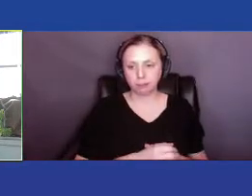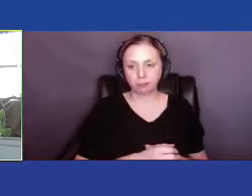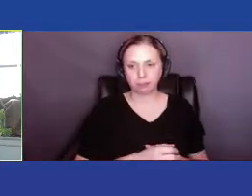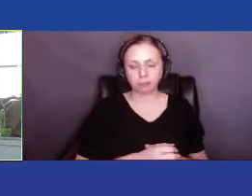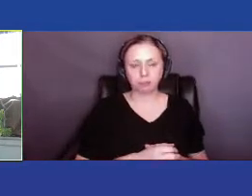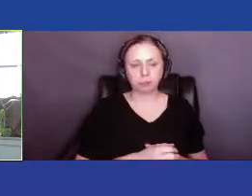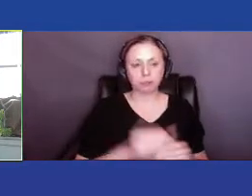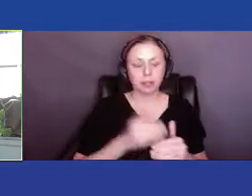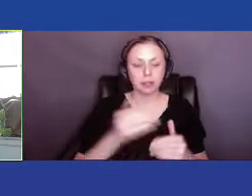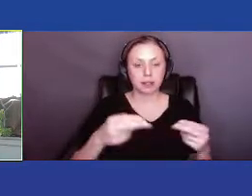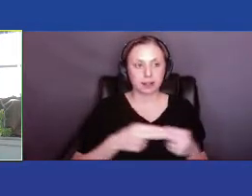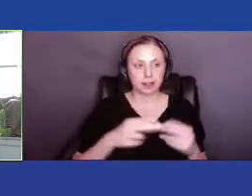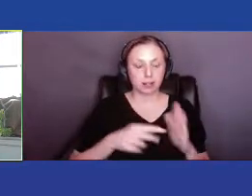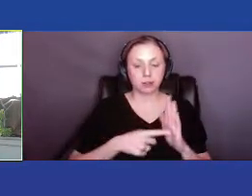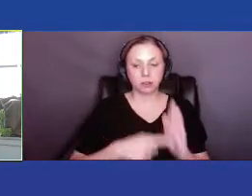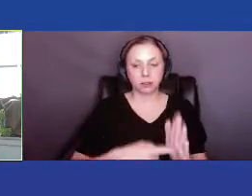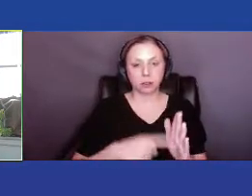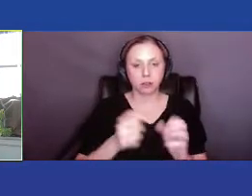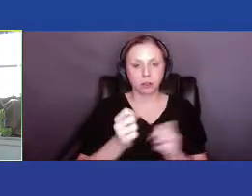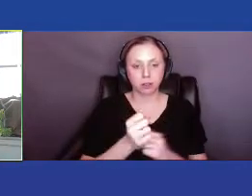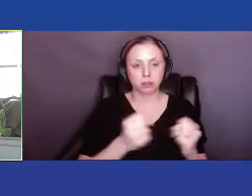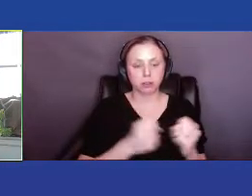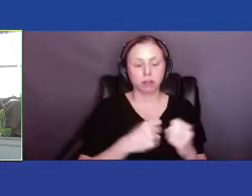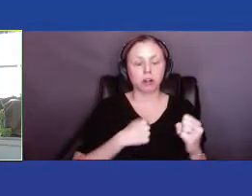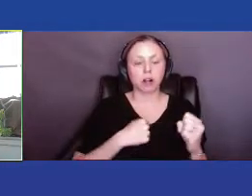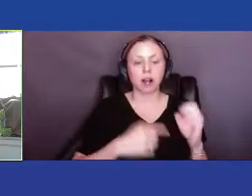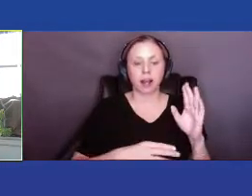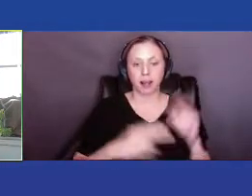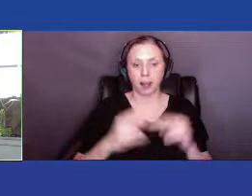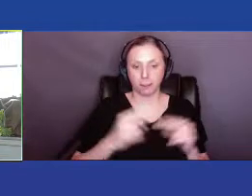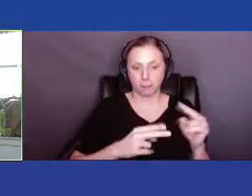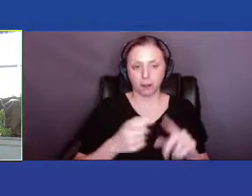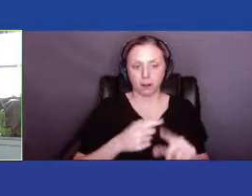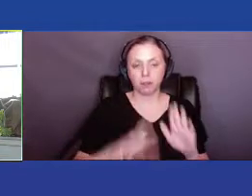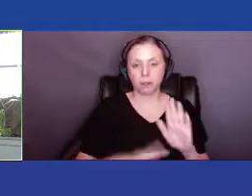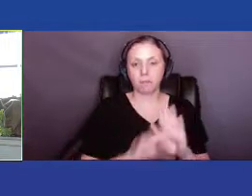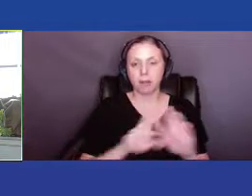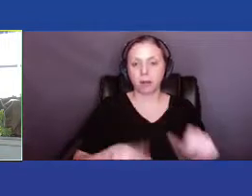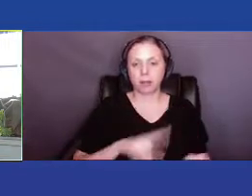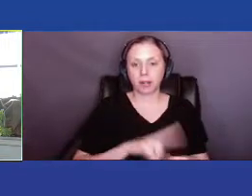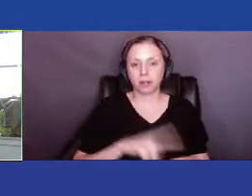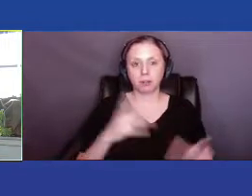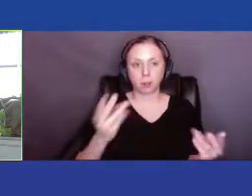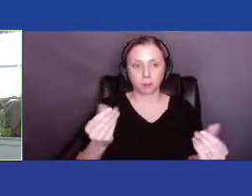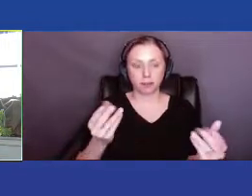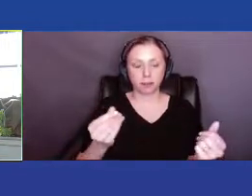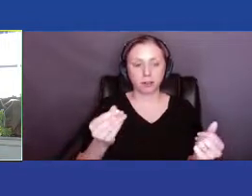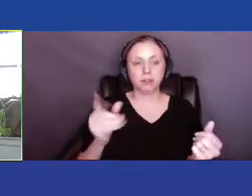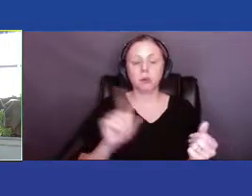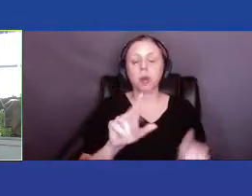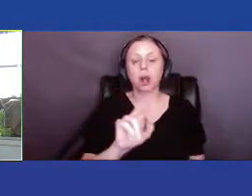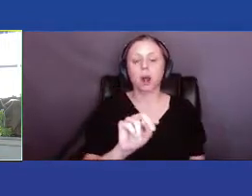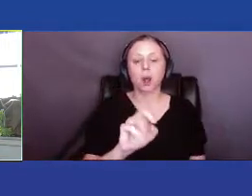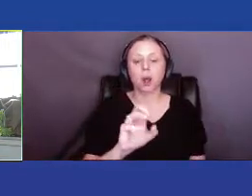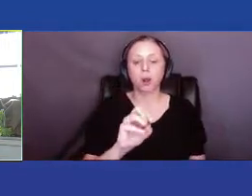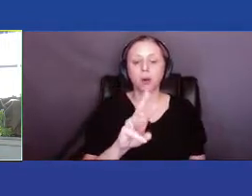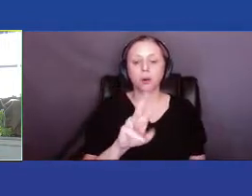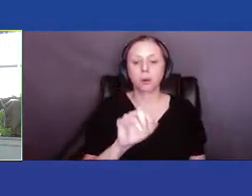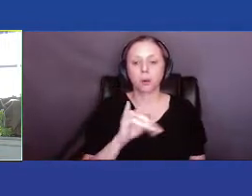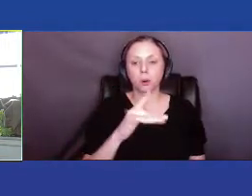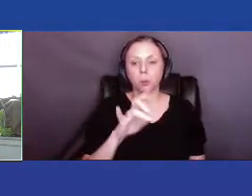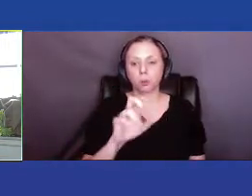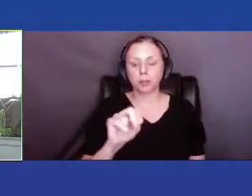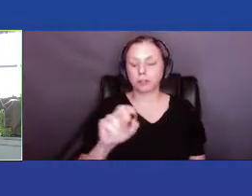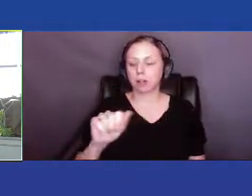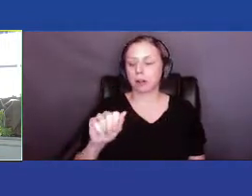This next slide shows a structure that I built out of found natural materials in the Norwegian Arctic. And here in